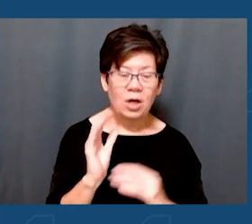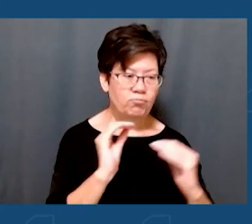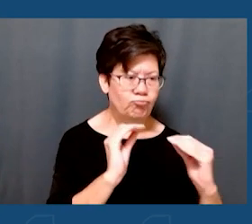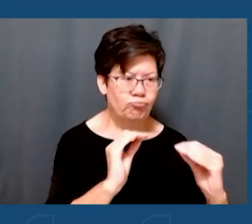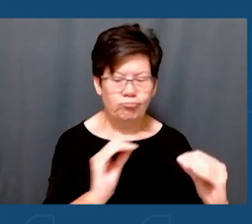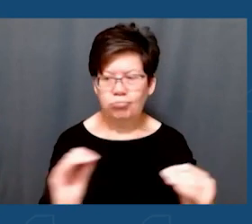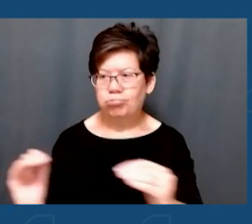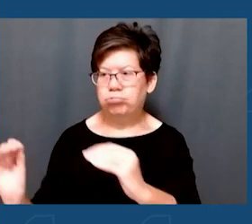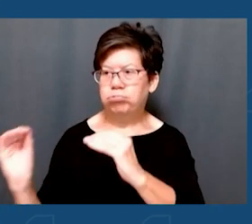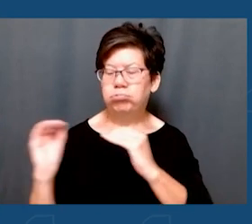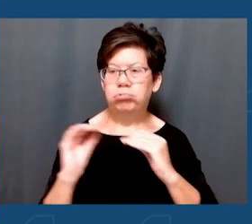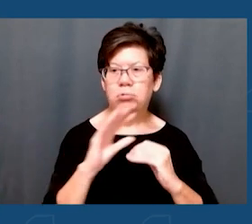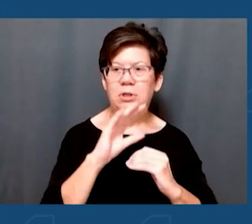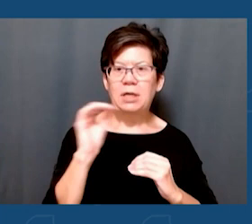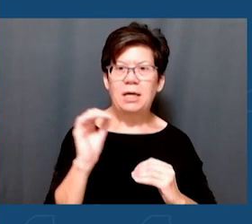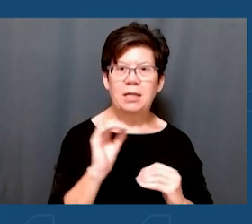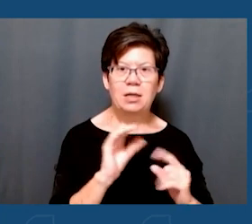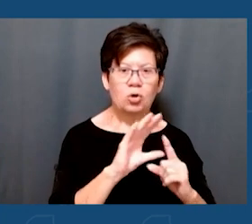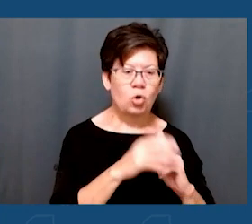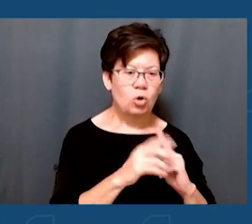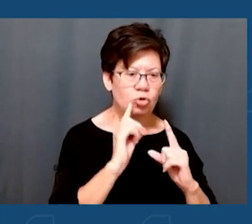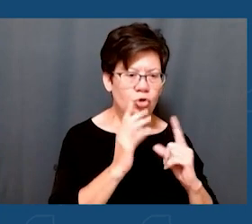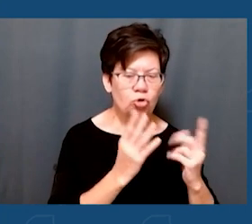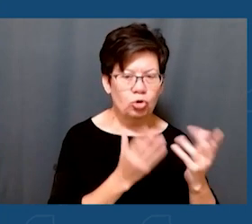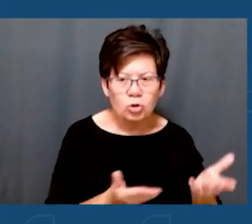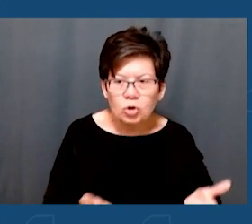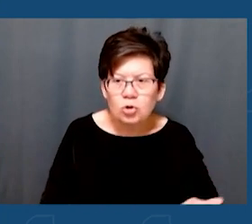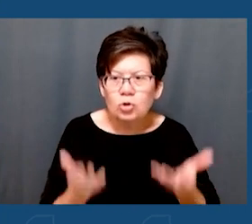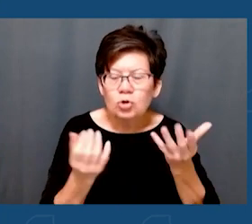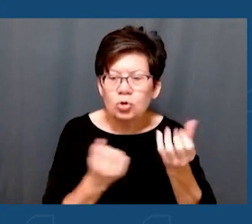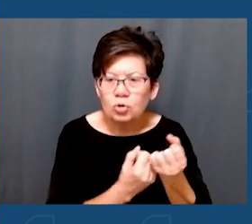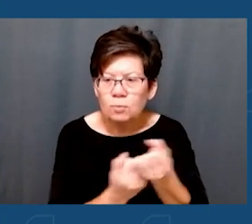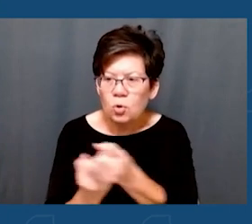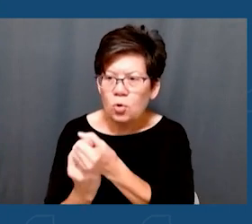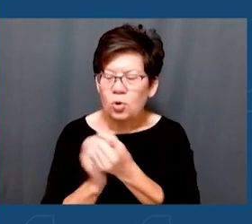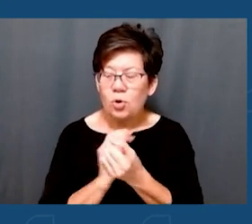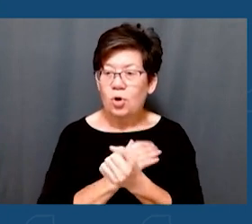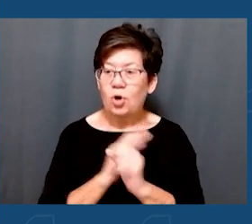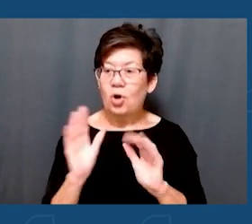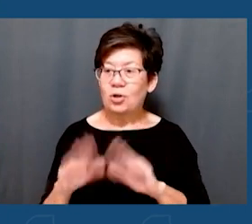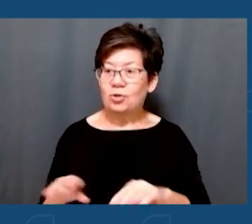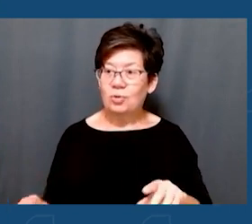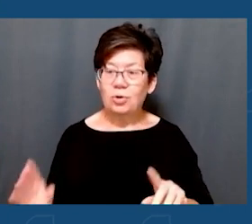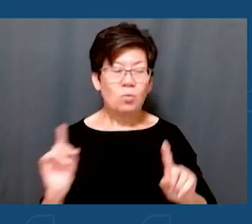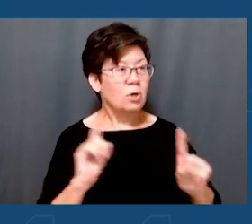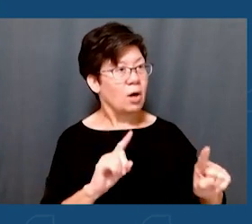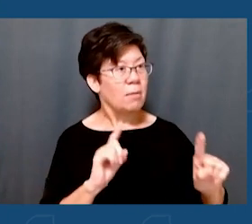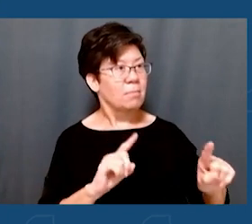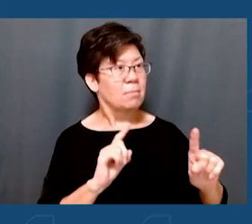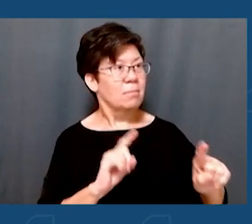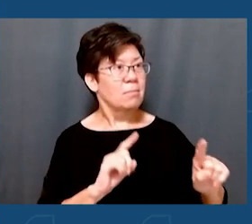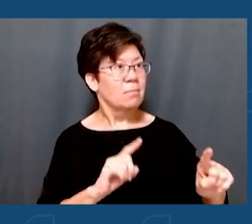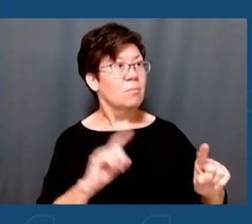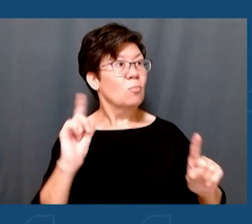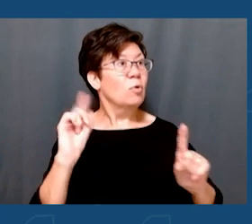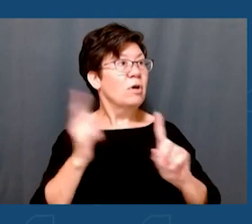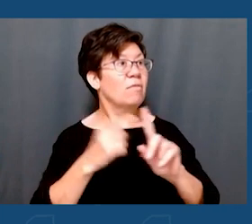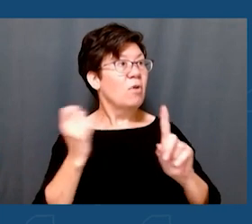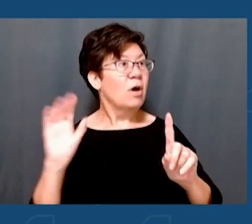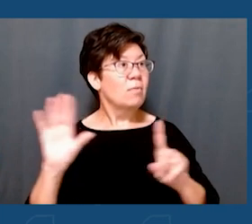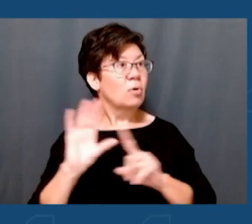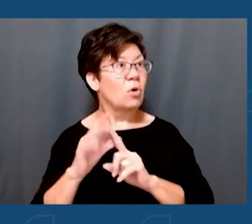culture. Our children will come here and they will learn not to forget where they came from, the culture that they